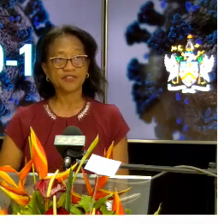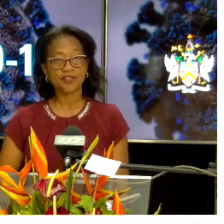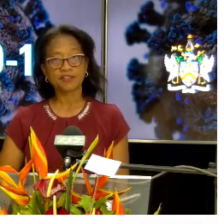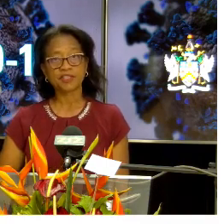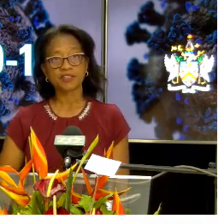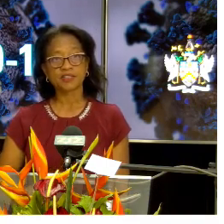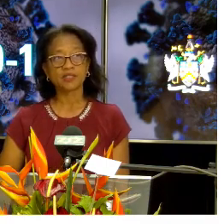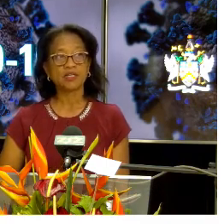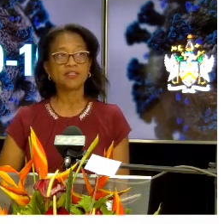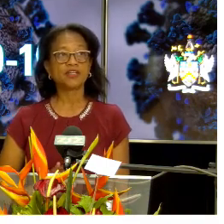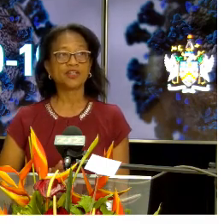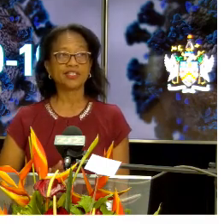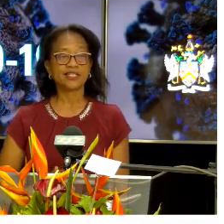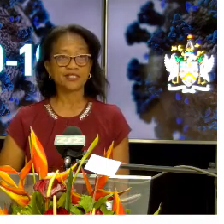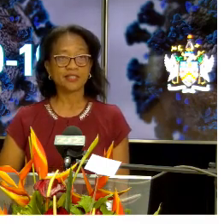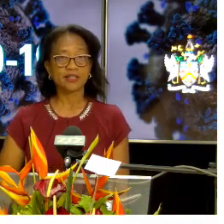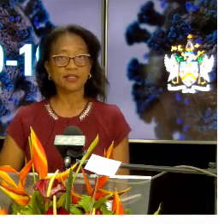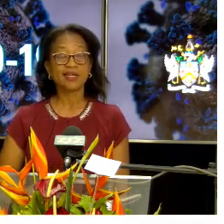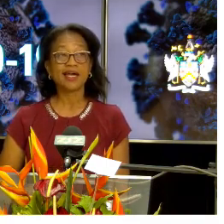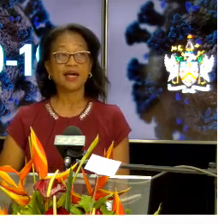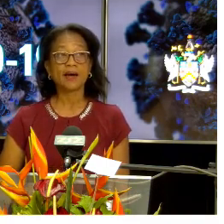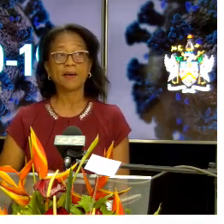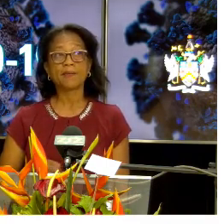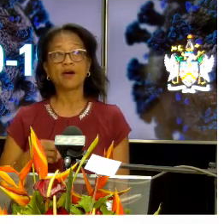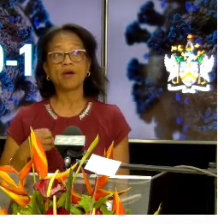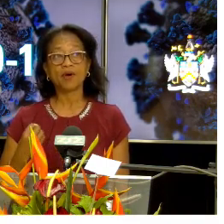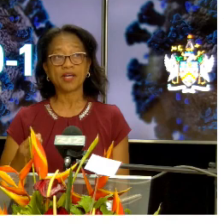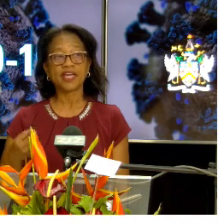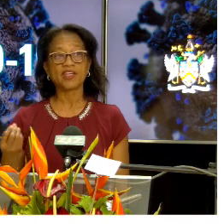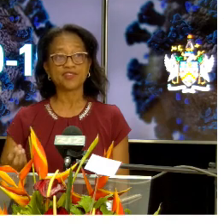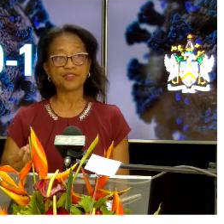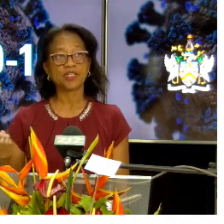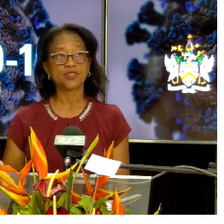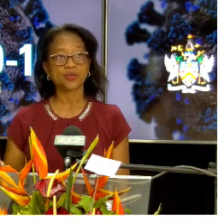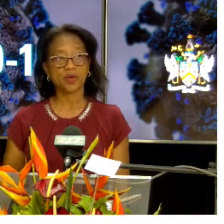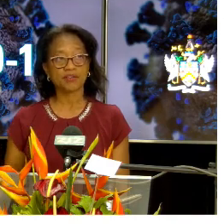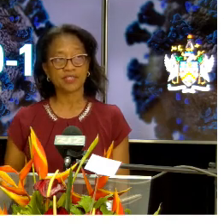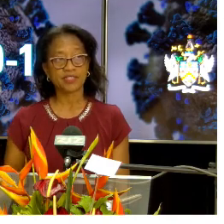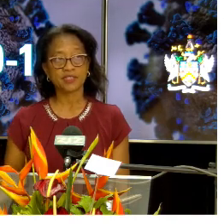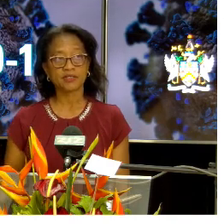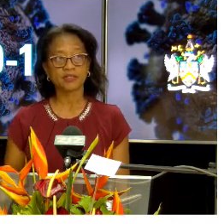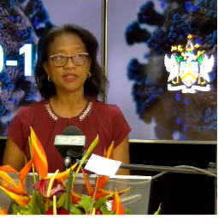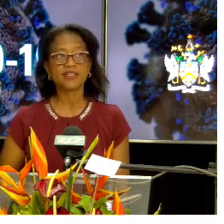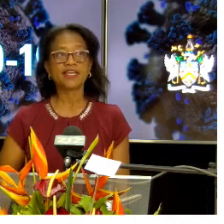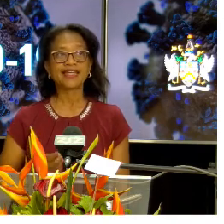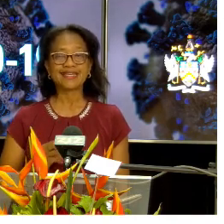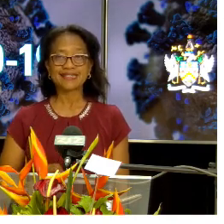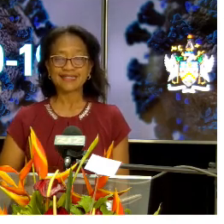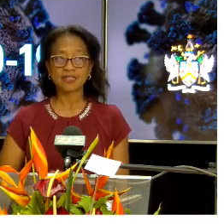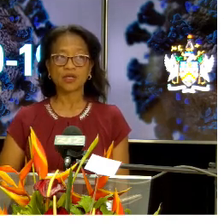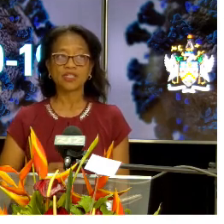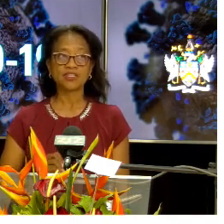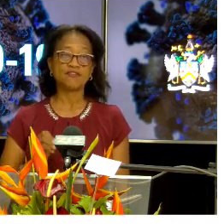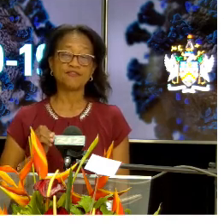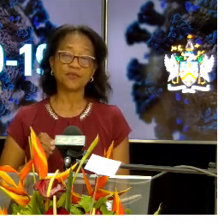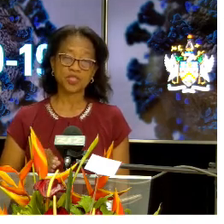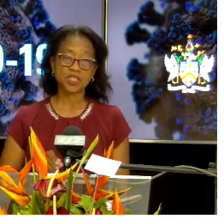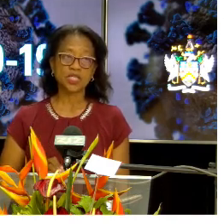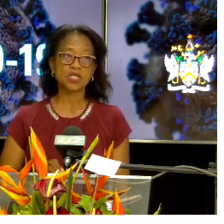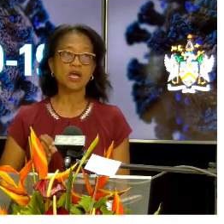in the Federation. They are not tested upon entry into quarantine. They are tested on